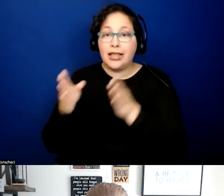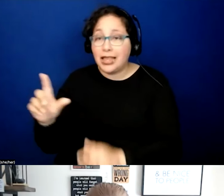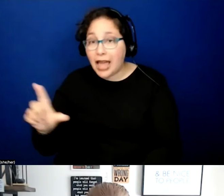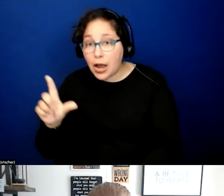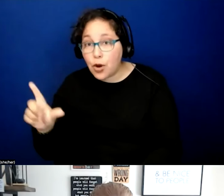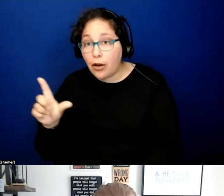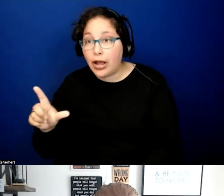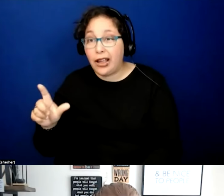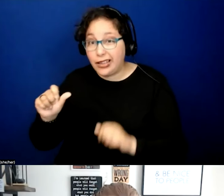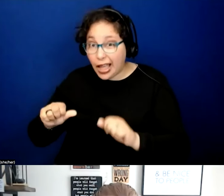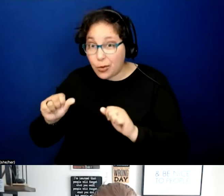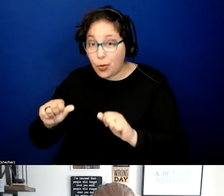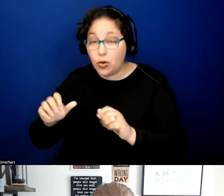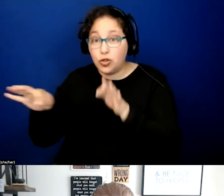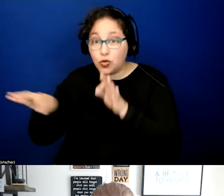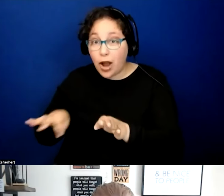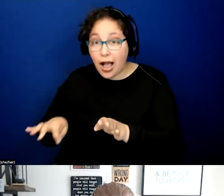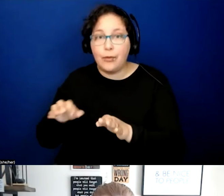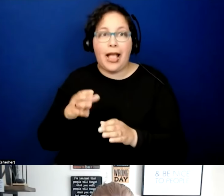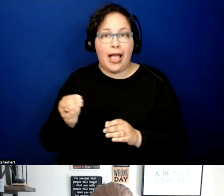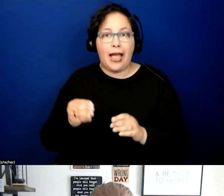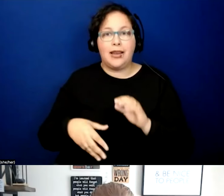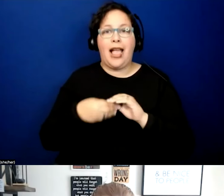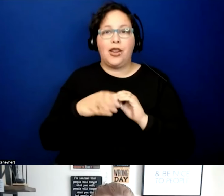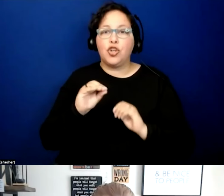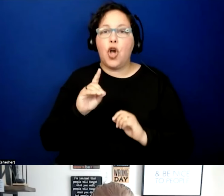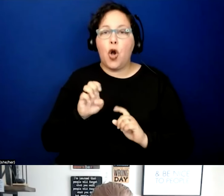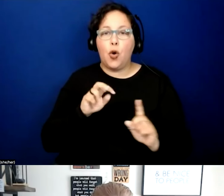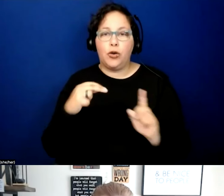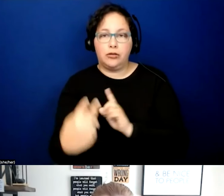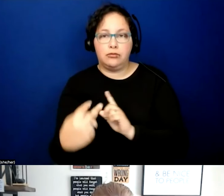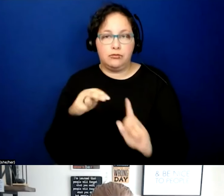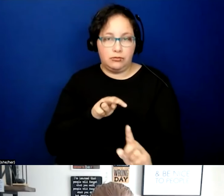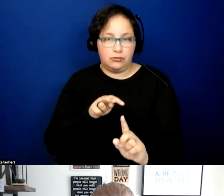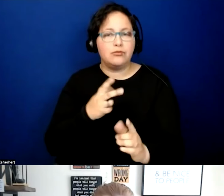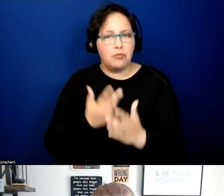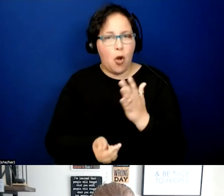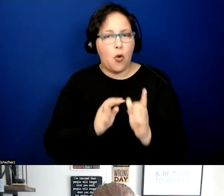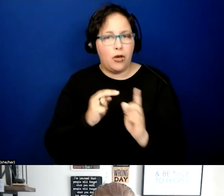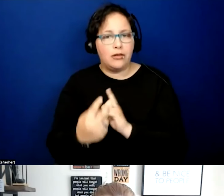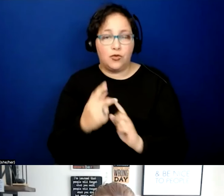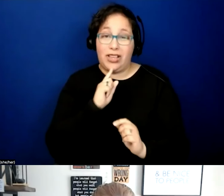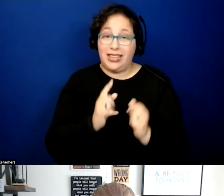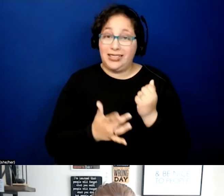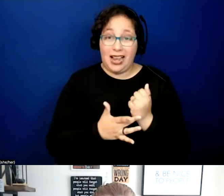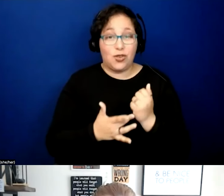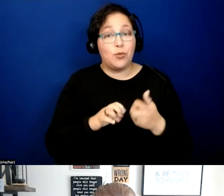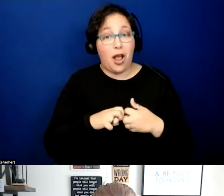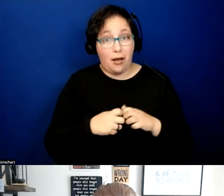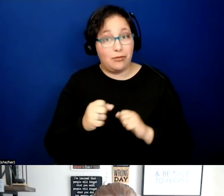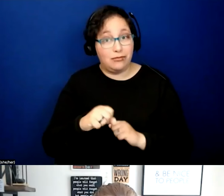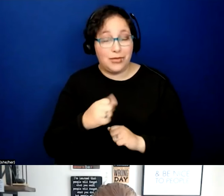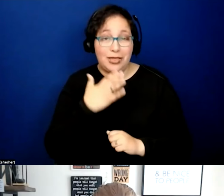be capable of, and then also the process of writing code as two very different but related technical problems